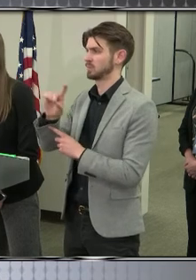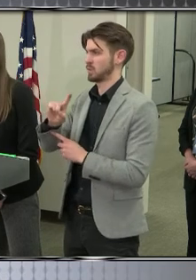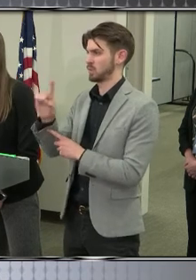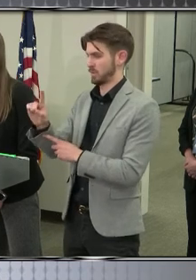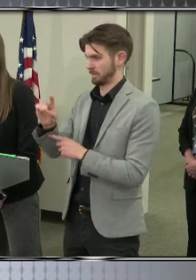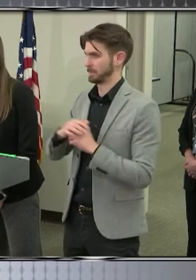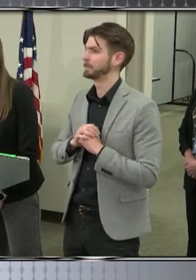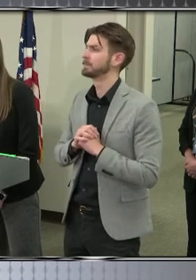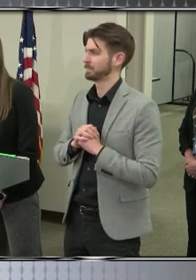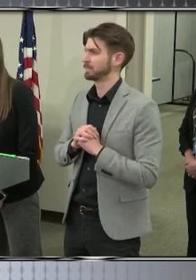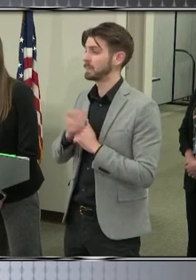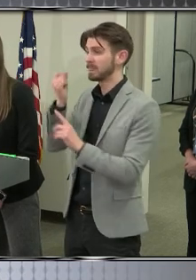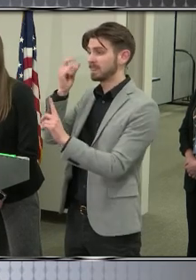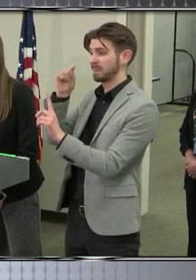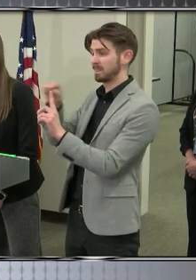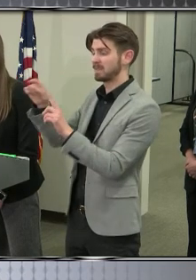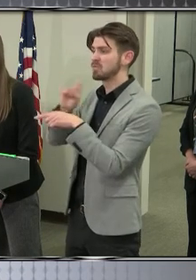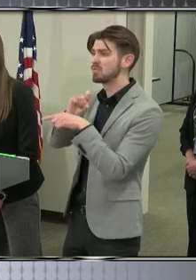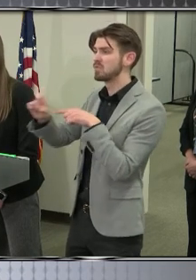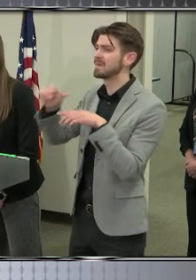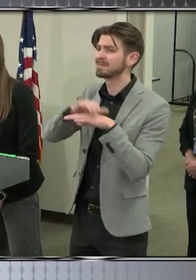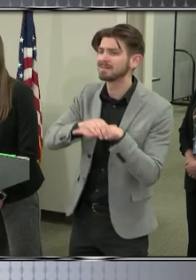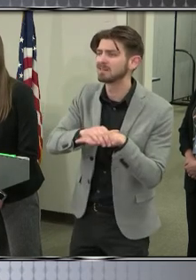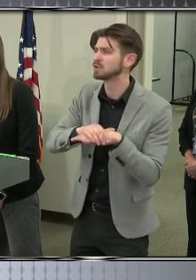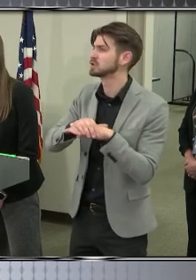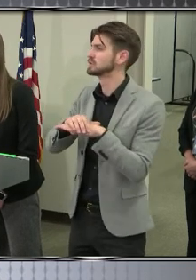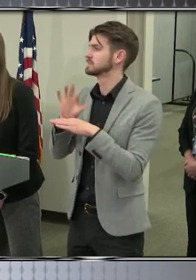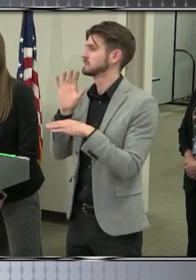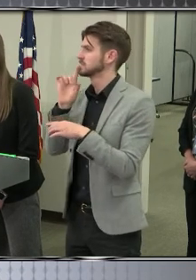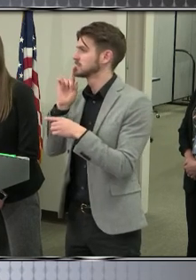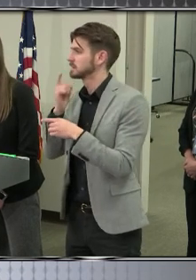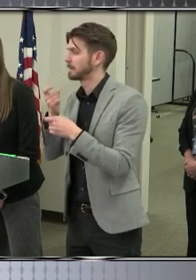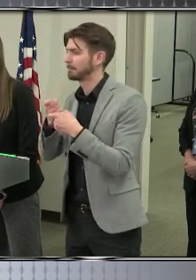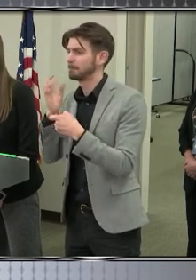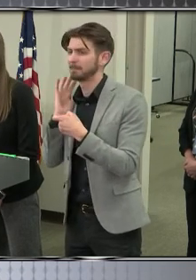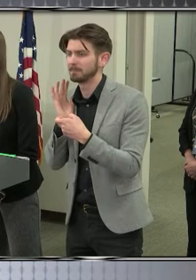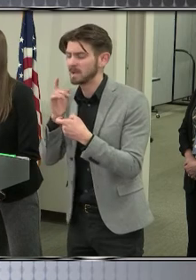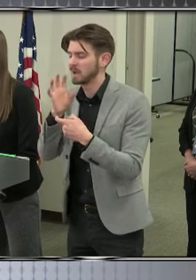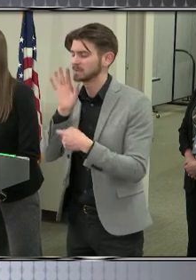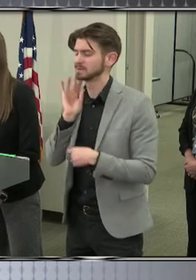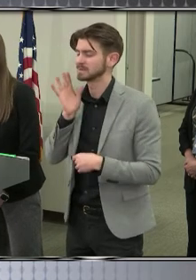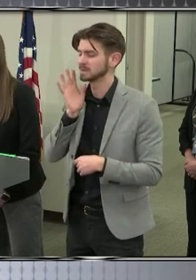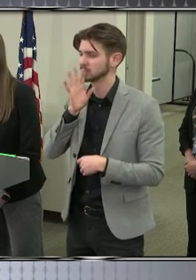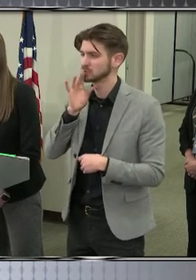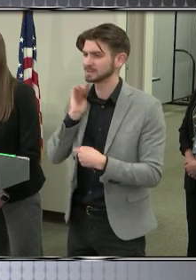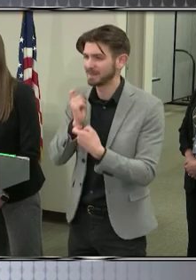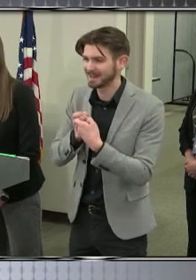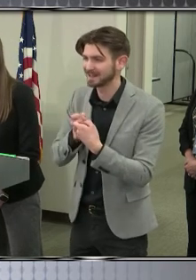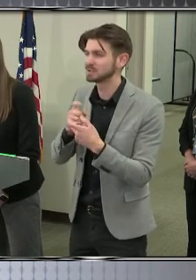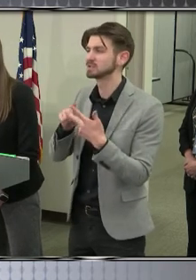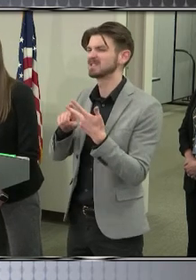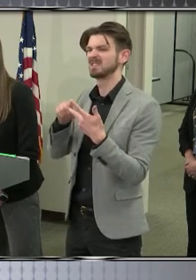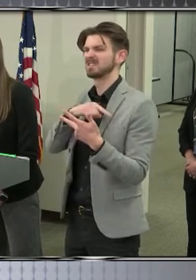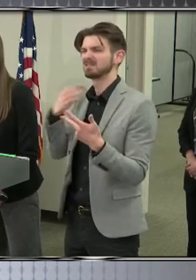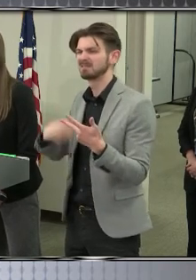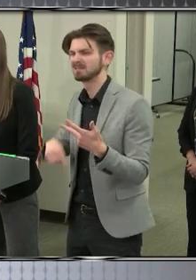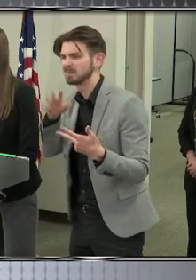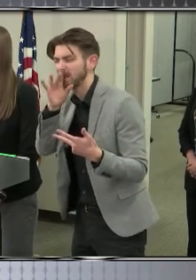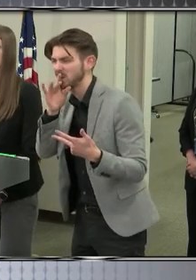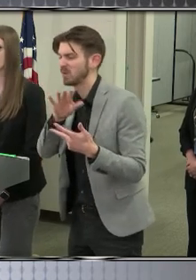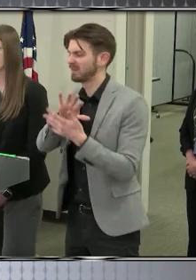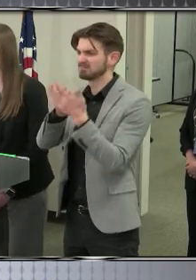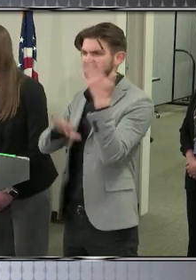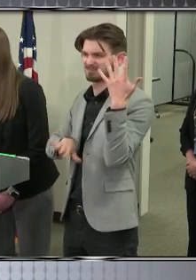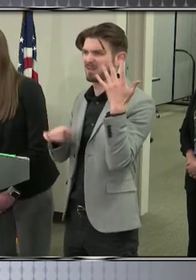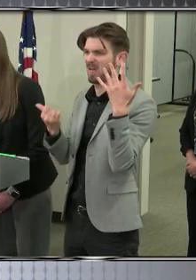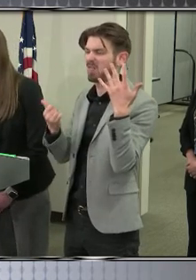1-877-462-2911. And they have that available in English, Spanish, Mandarin, and many other languages. So I'd like to thank everyone again for coming and let you know